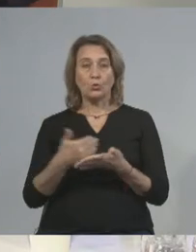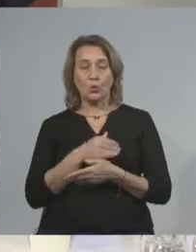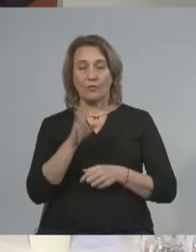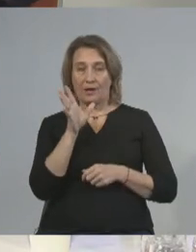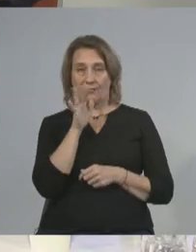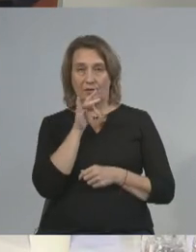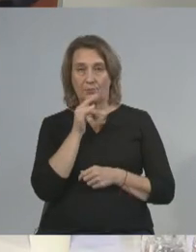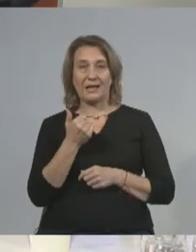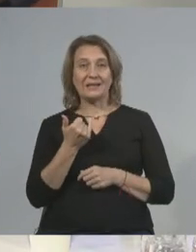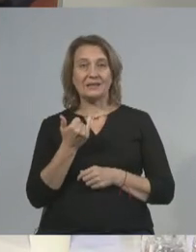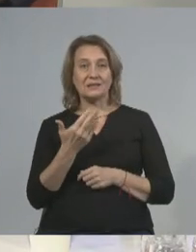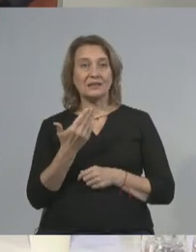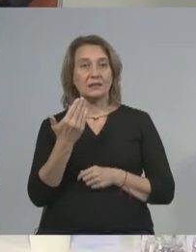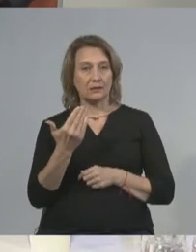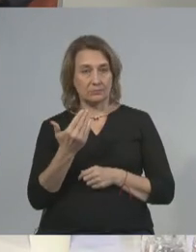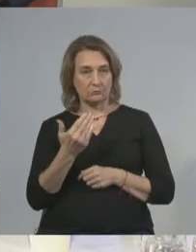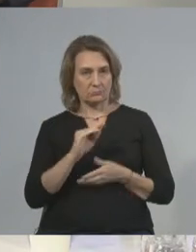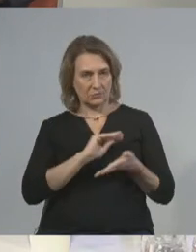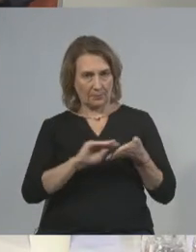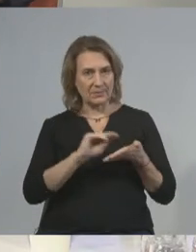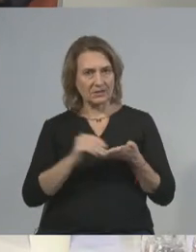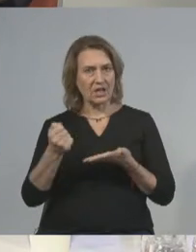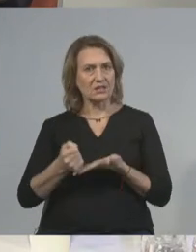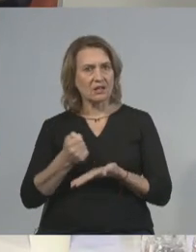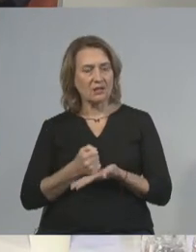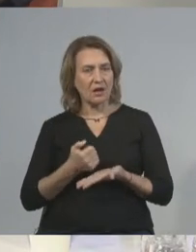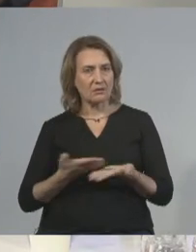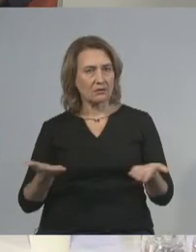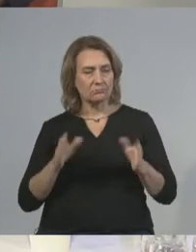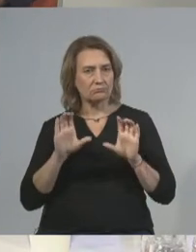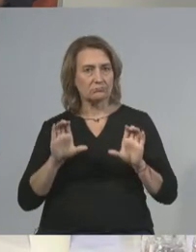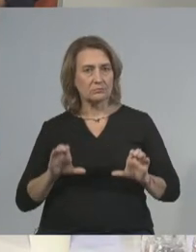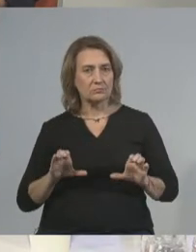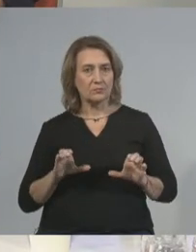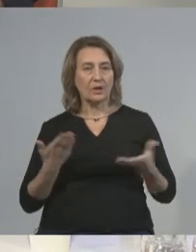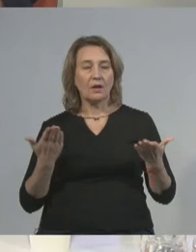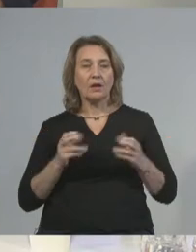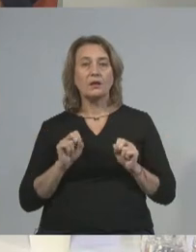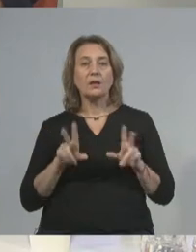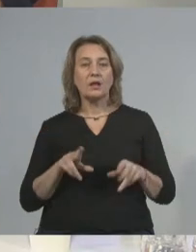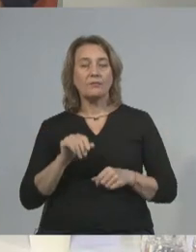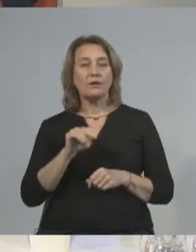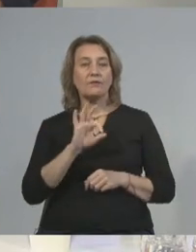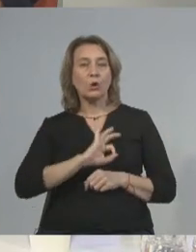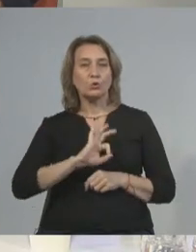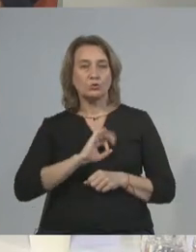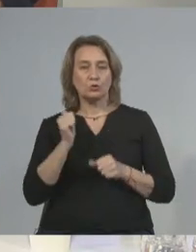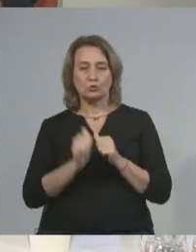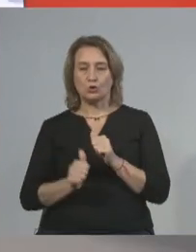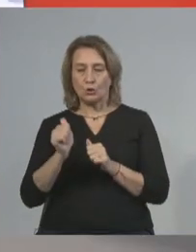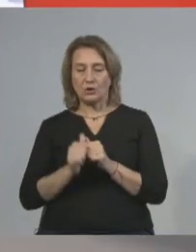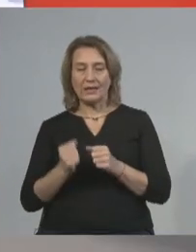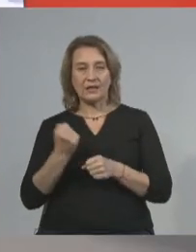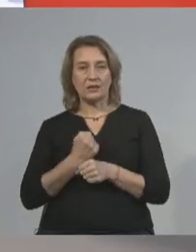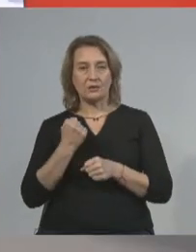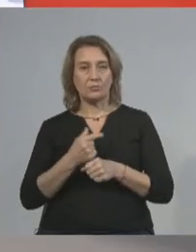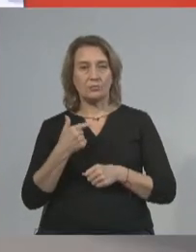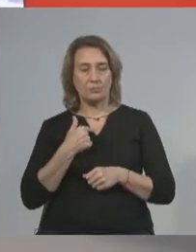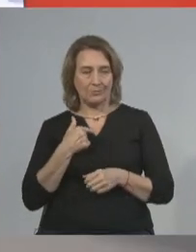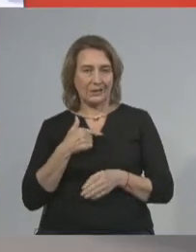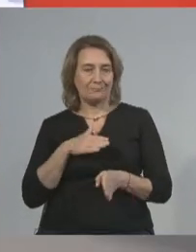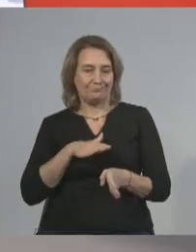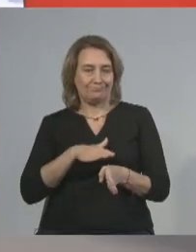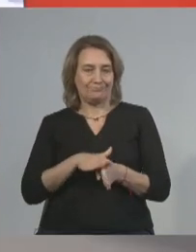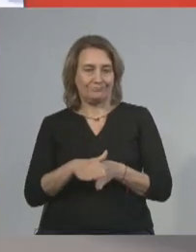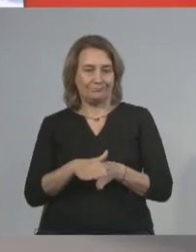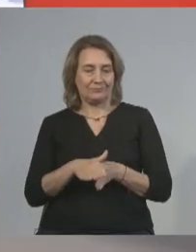okay talking about novo avremia do you have those standards in your daily work we